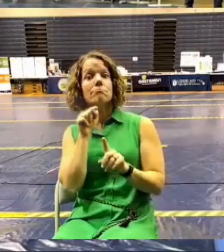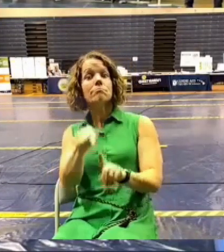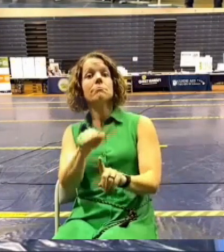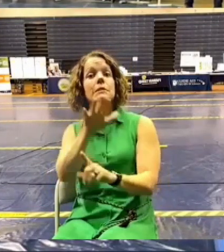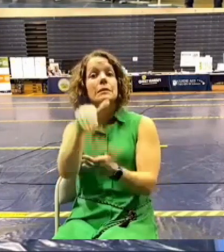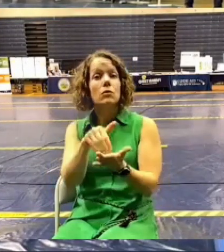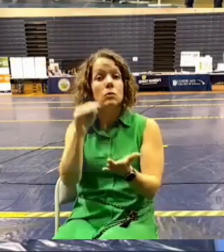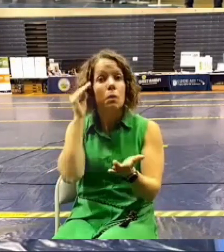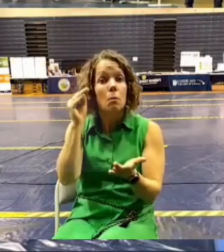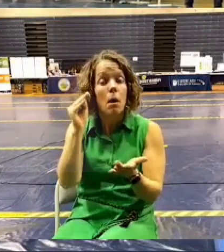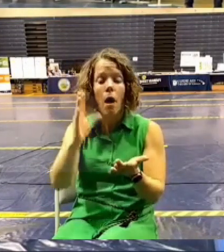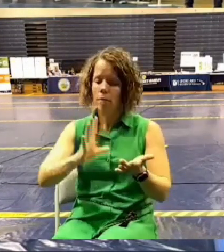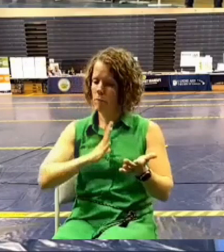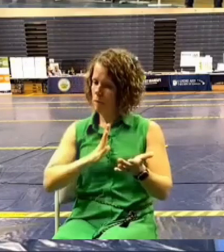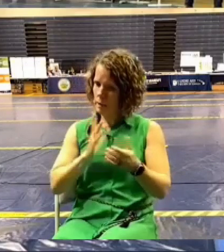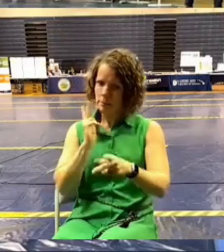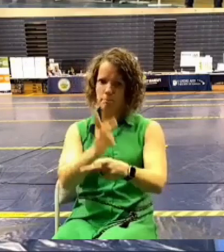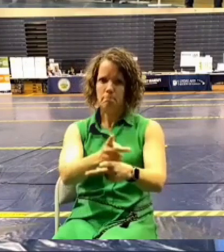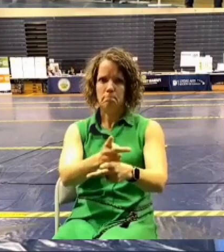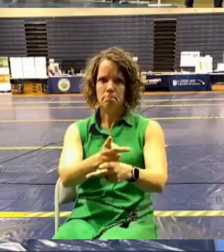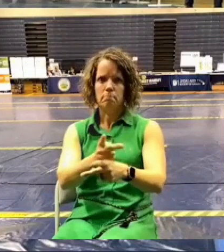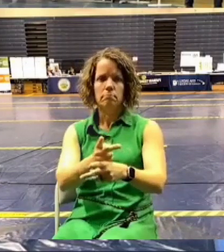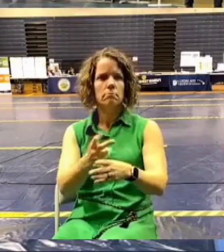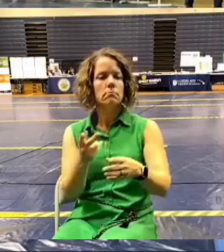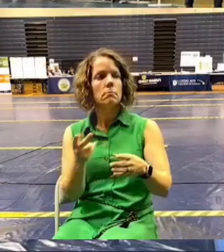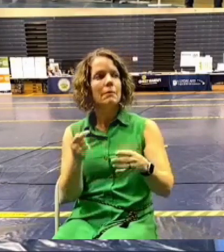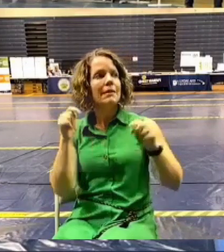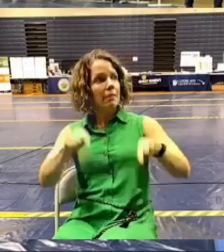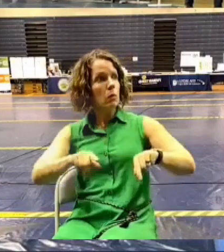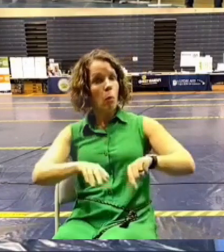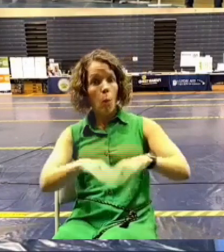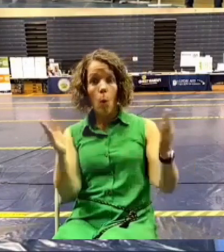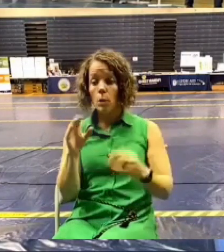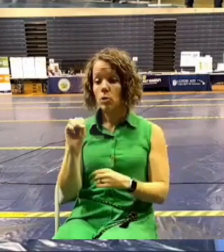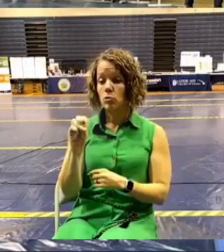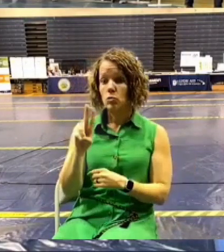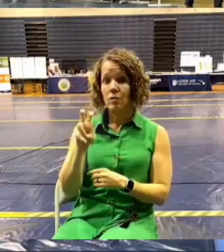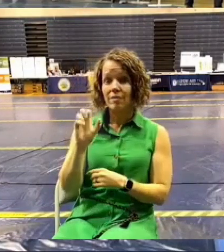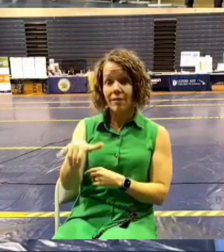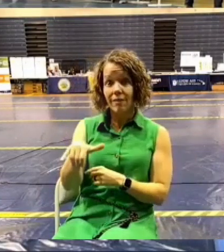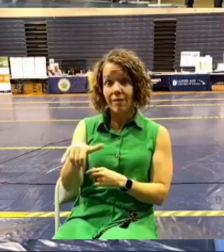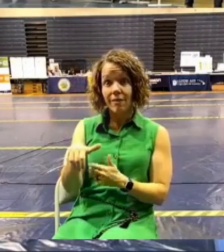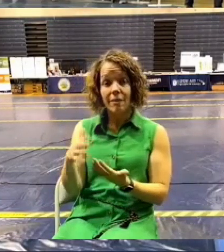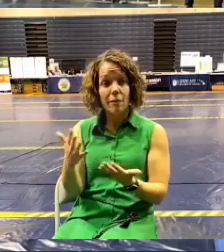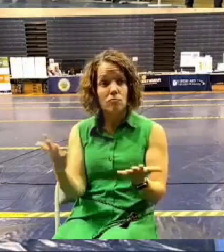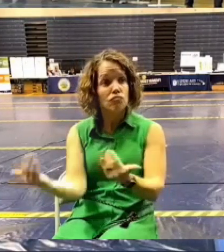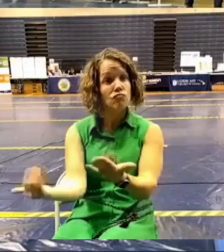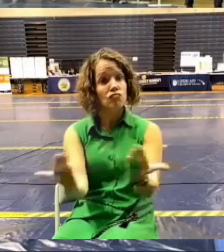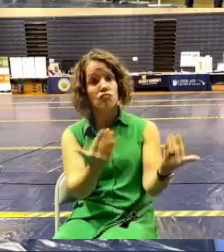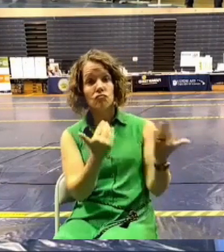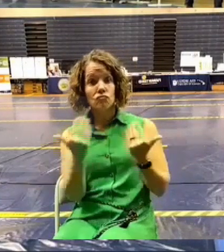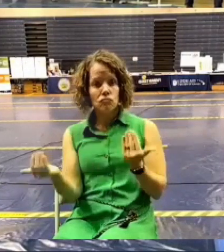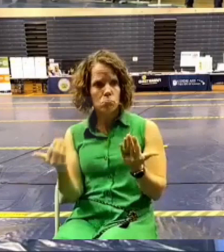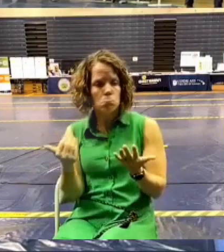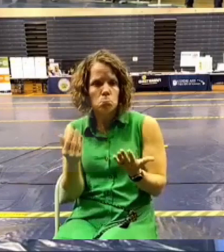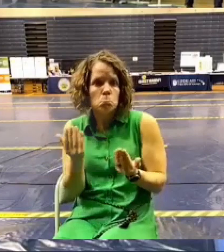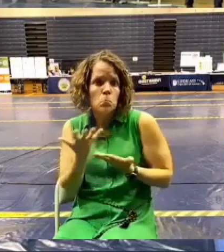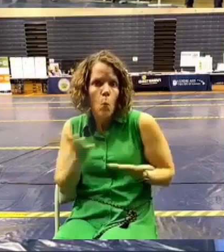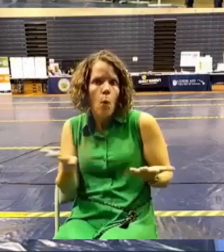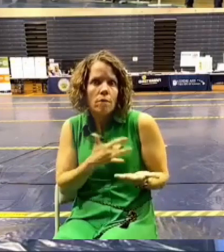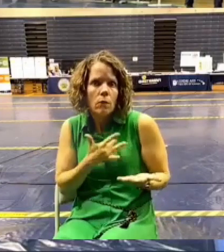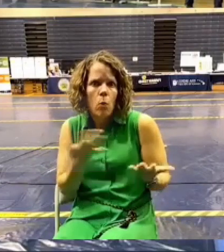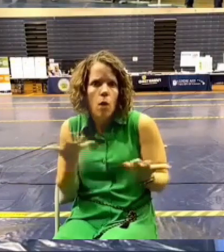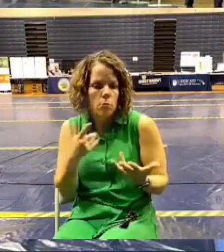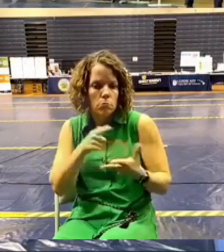from there. But this is an opportunity to get the community's input on where the final debris site should be.